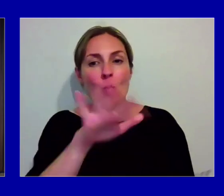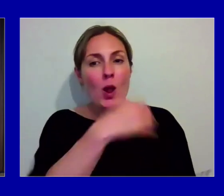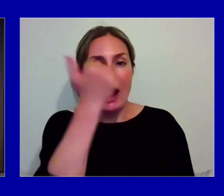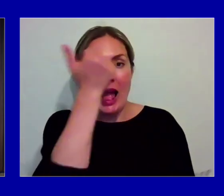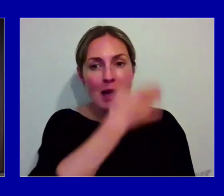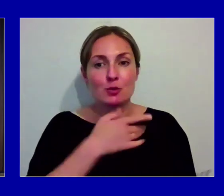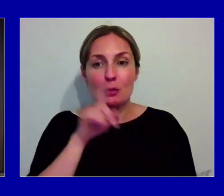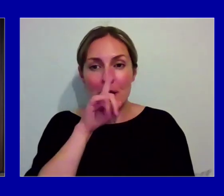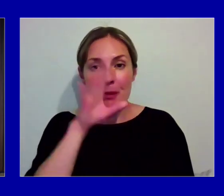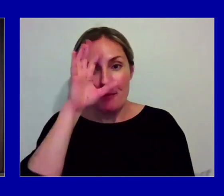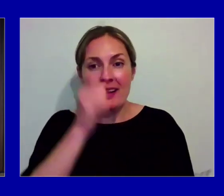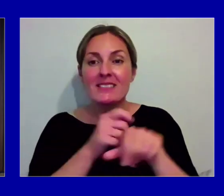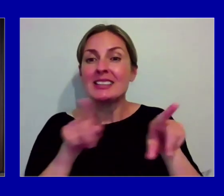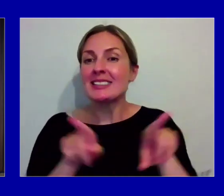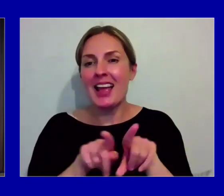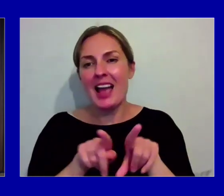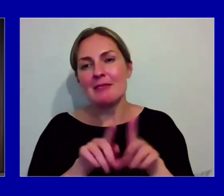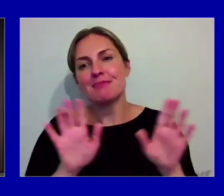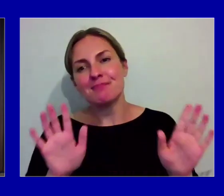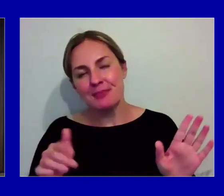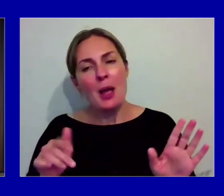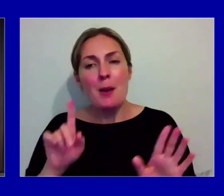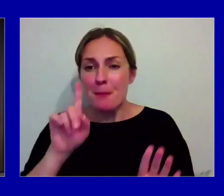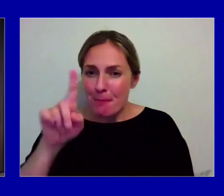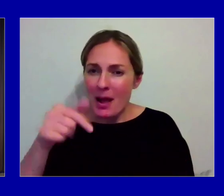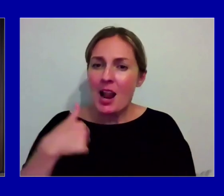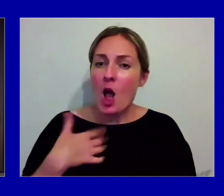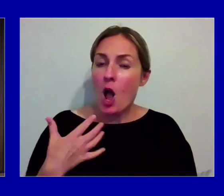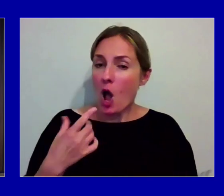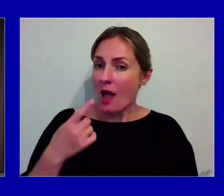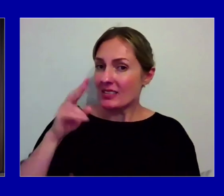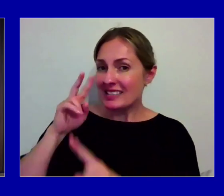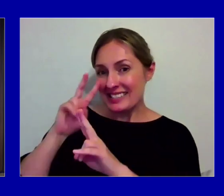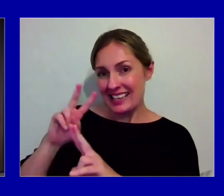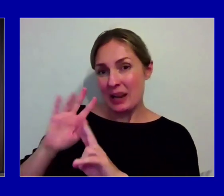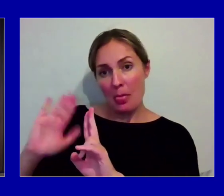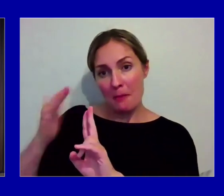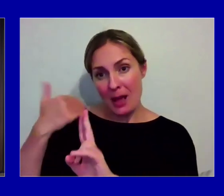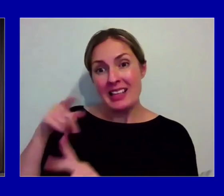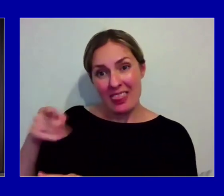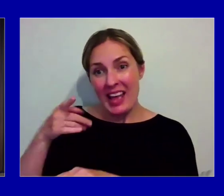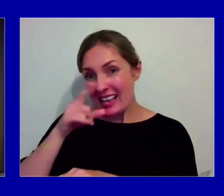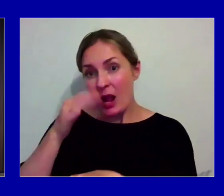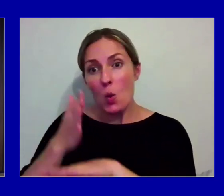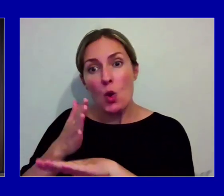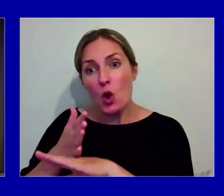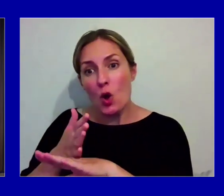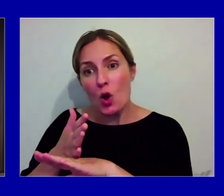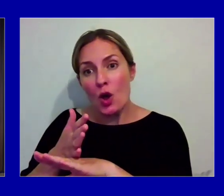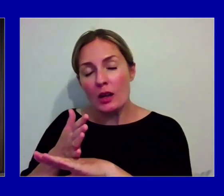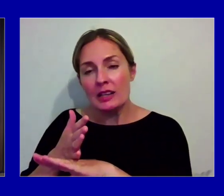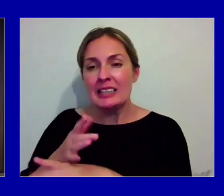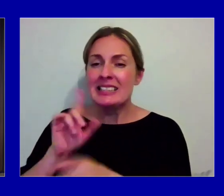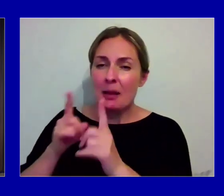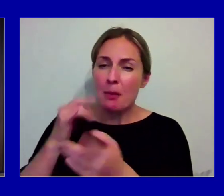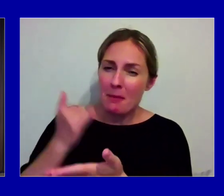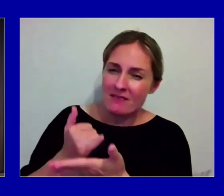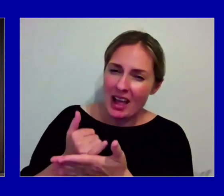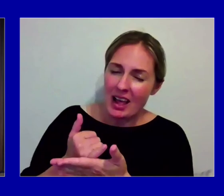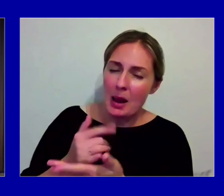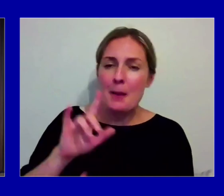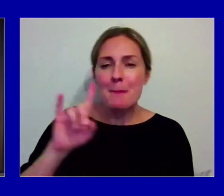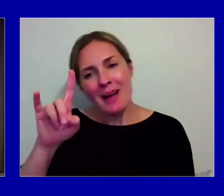how it can work and I've seen how it doesn't work. And I, I much prefer things to work than not work. Um,